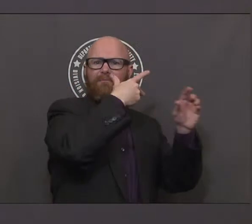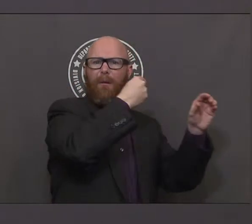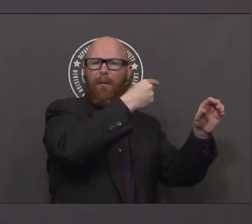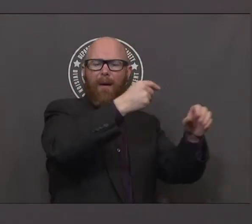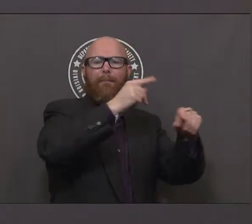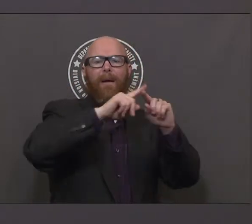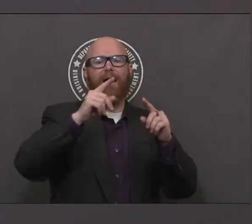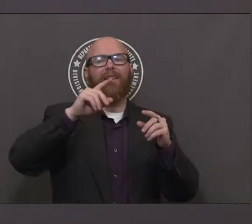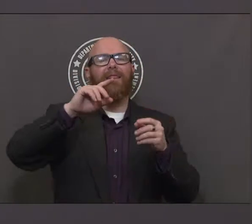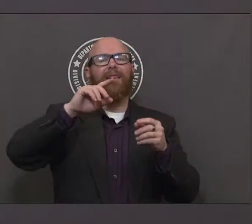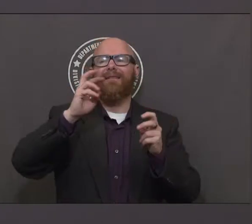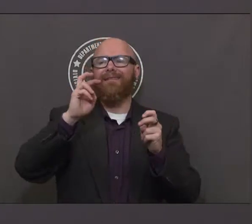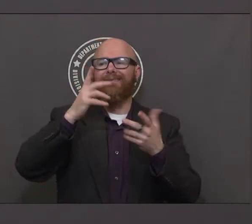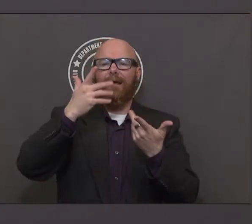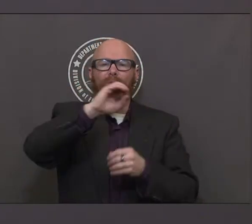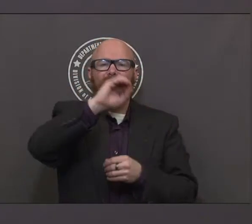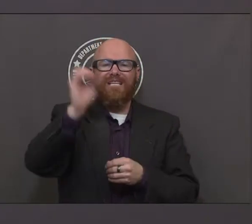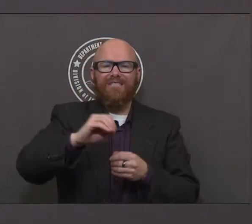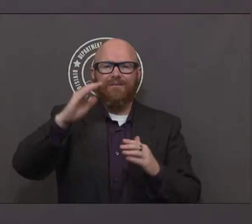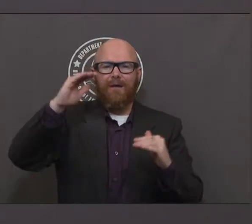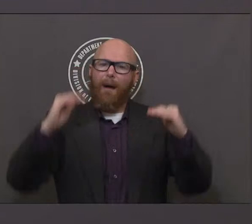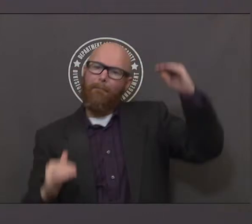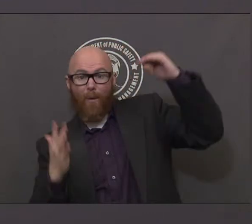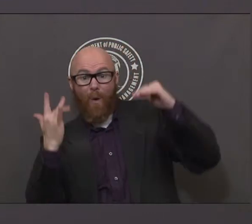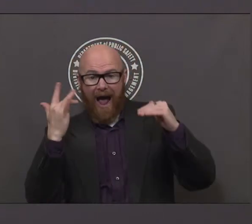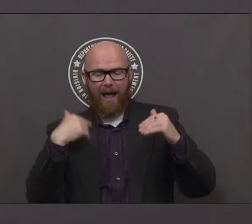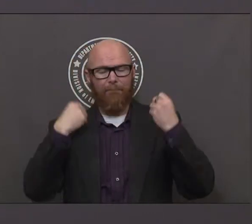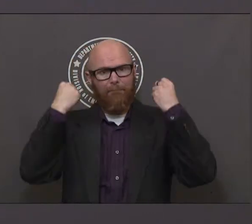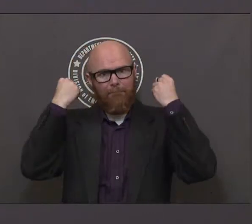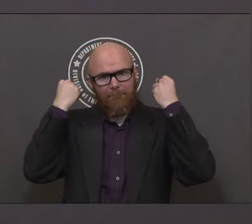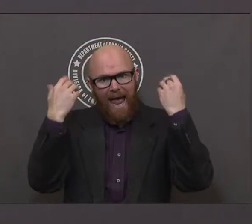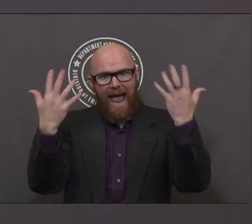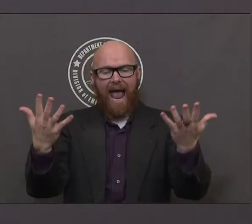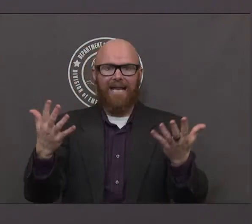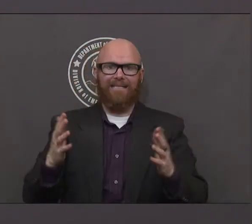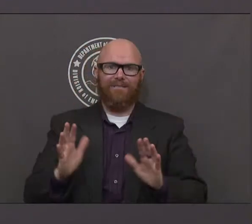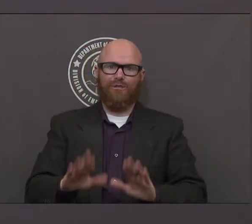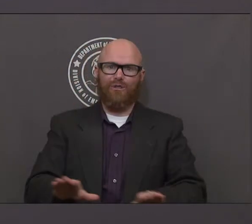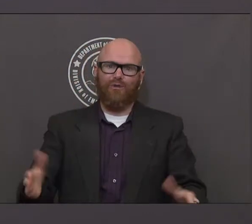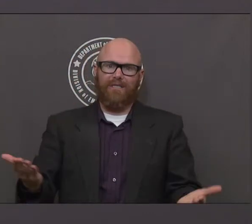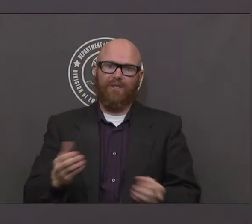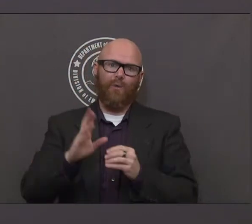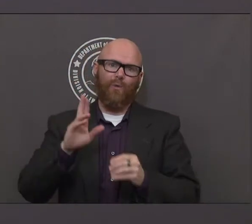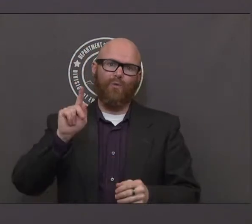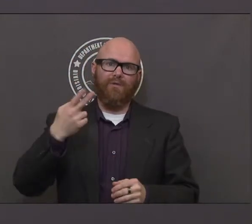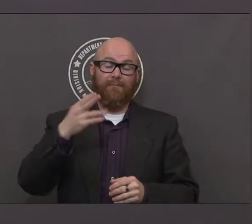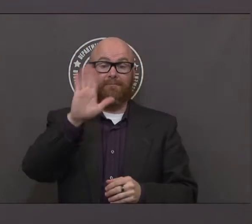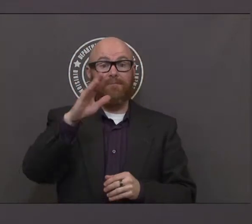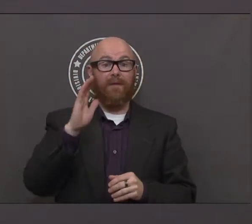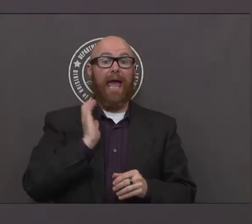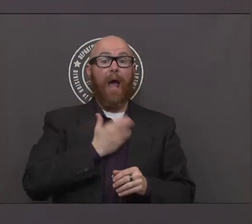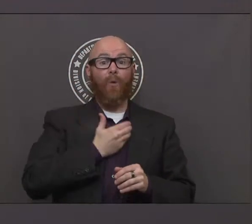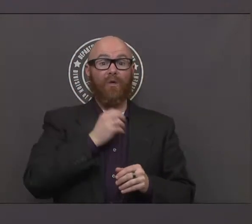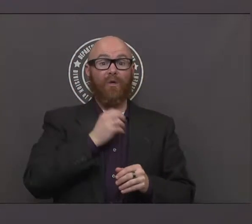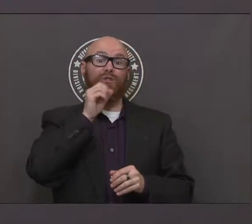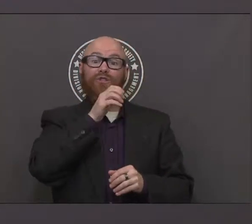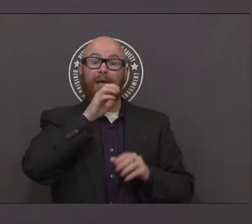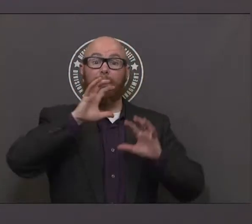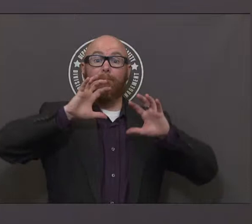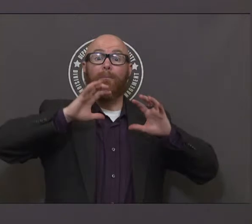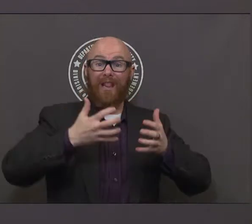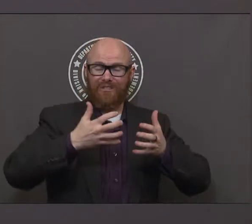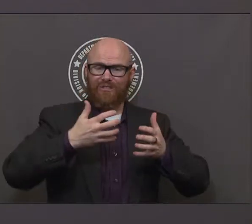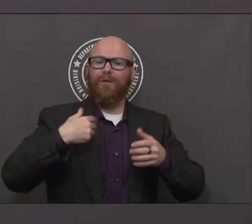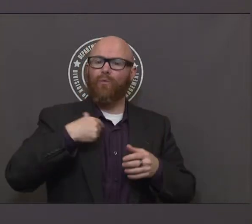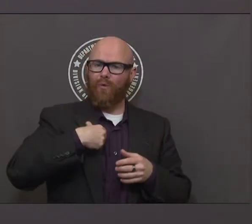those that are eligible, right? So our adult population, we're well above 10% in the adult population, and again, 5th in the